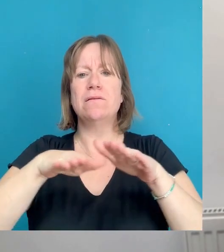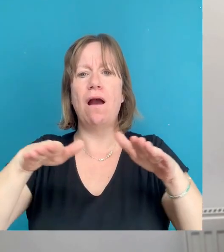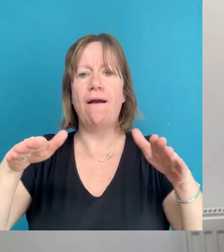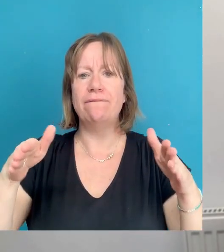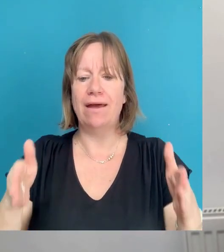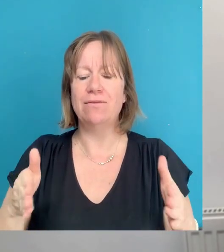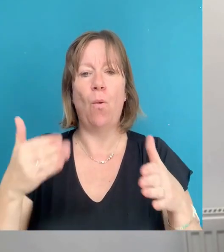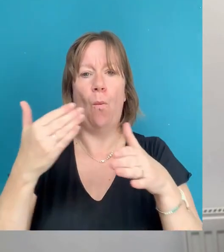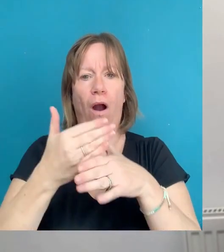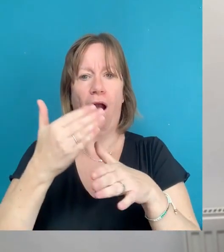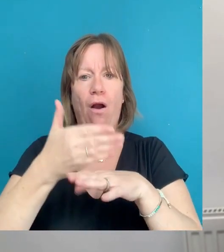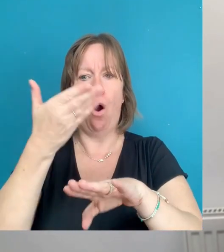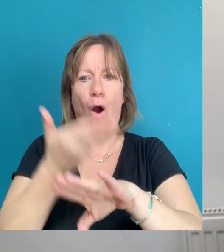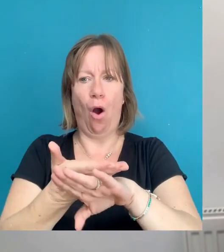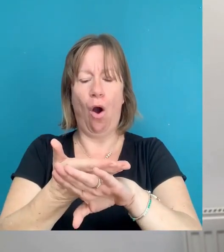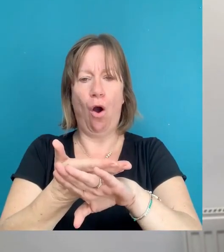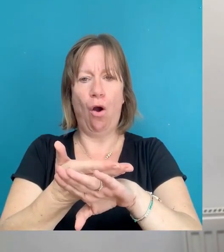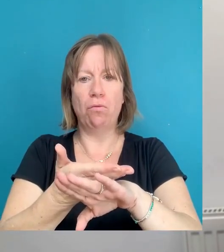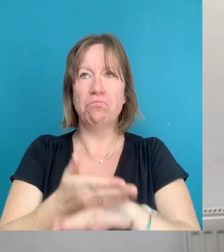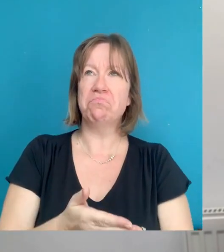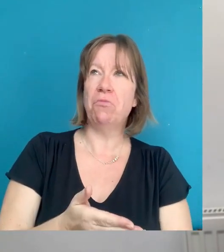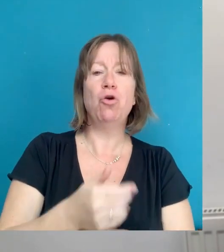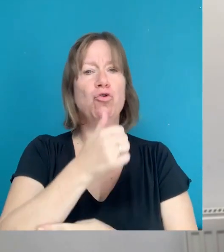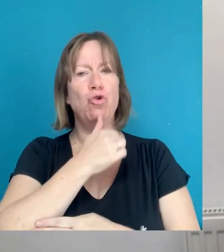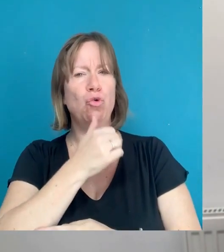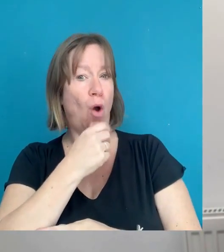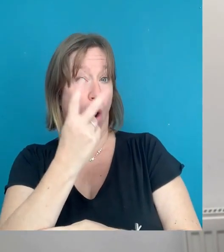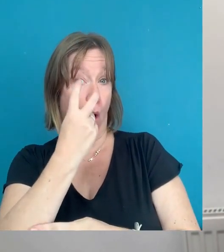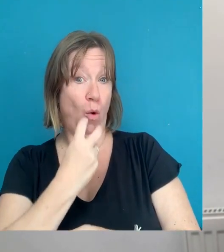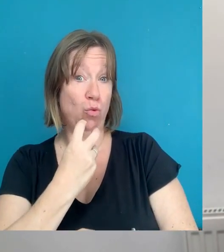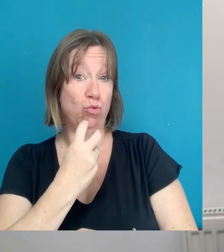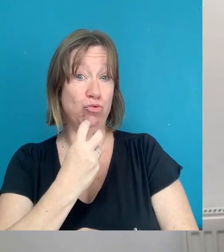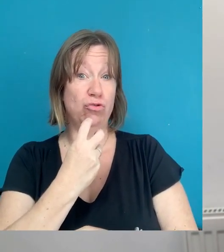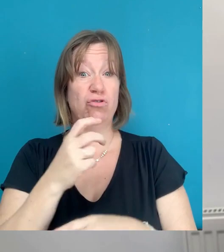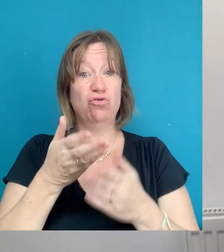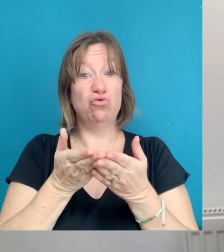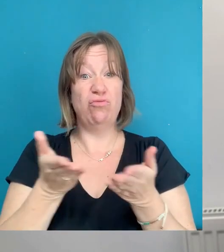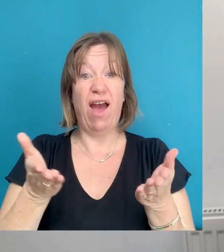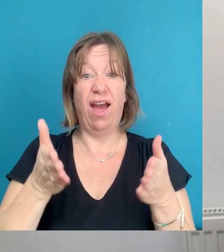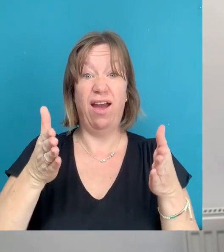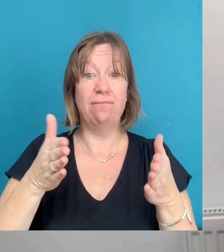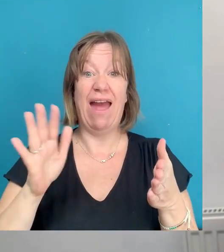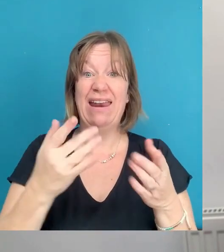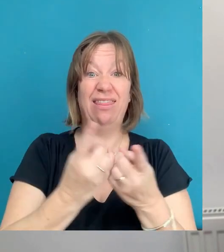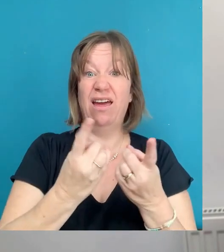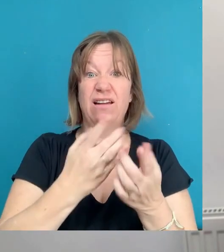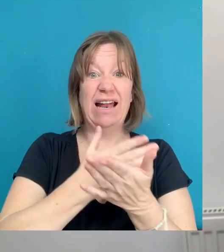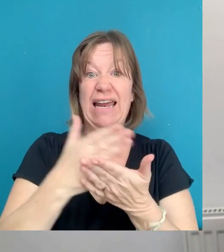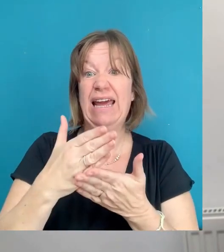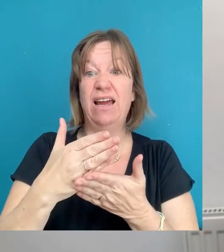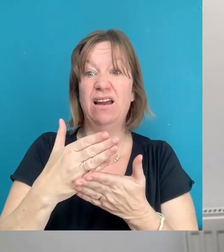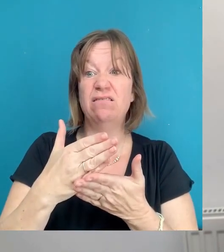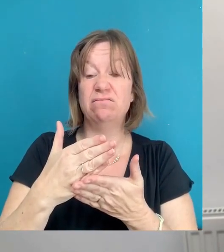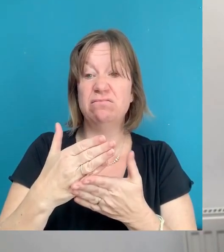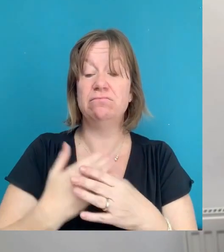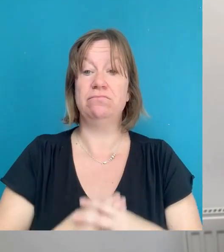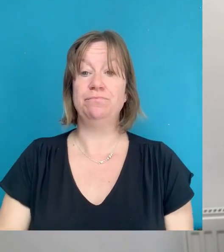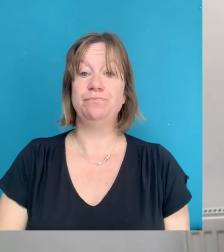nice surface to work on. You could use an old tray, anything that's